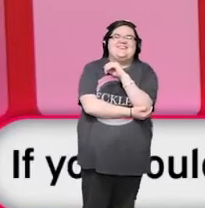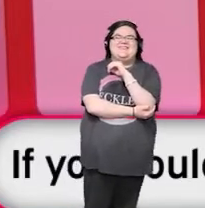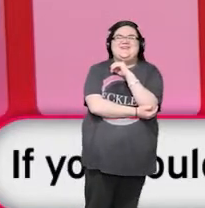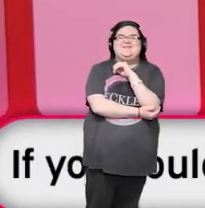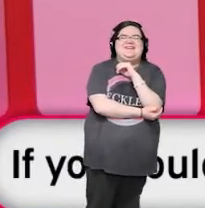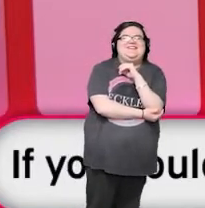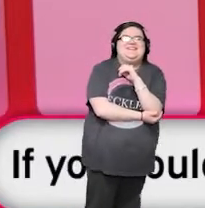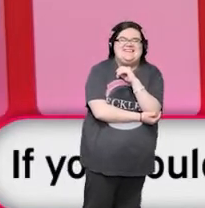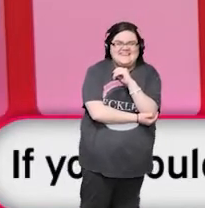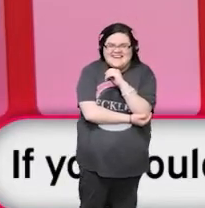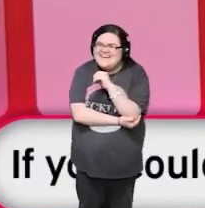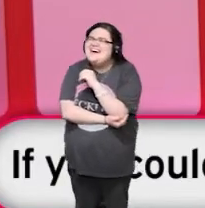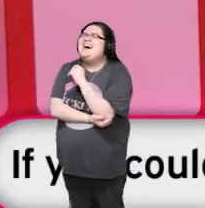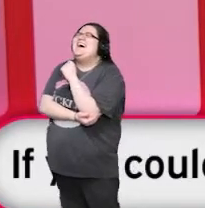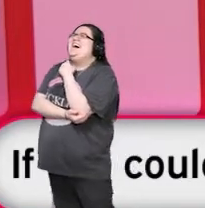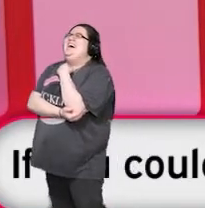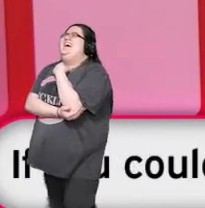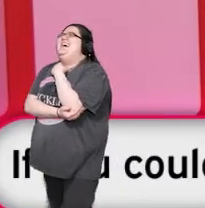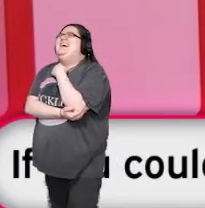All the money, please.